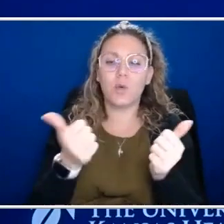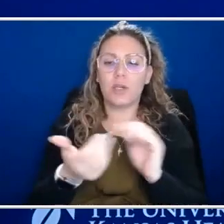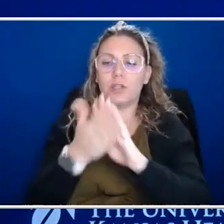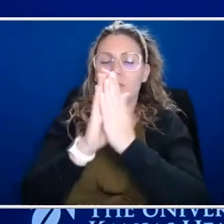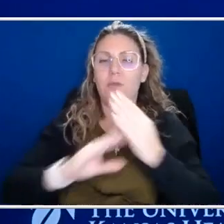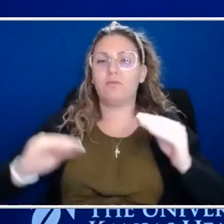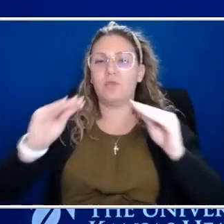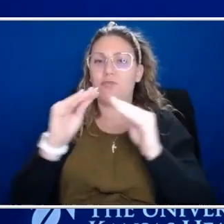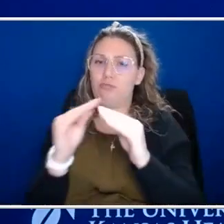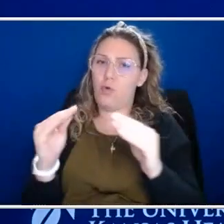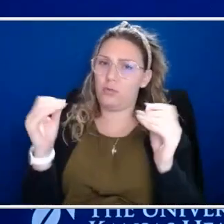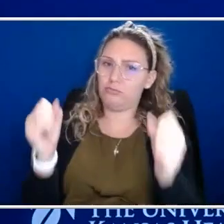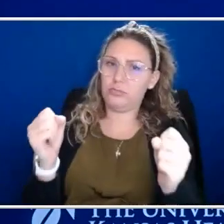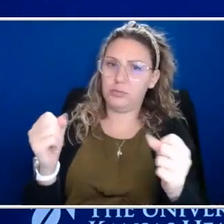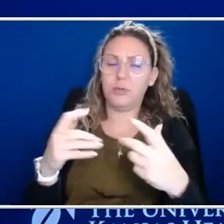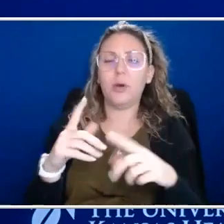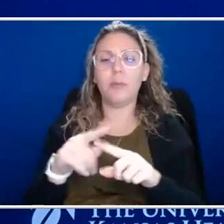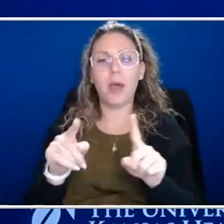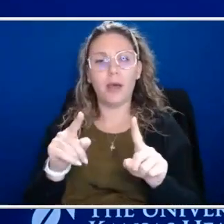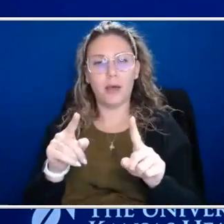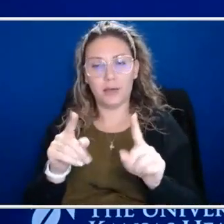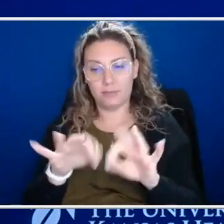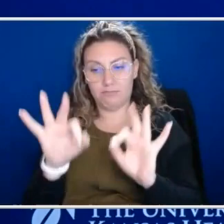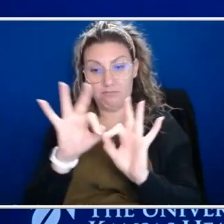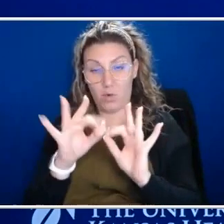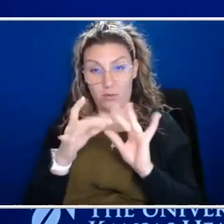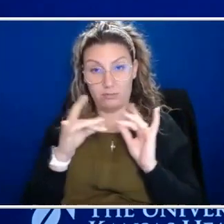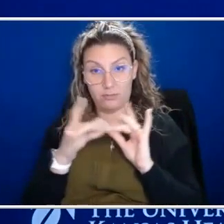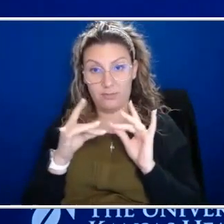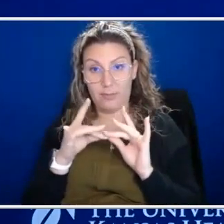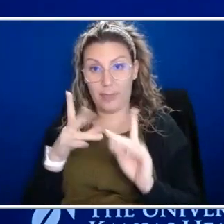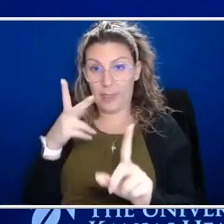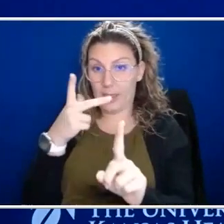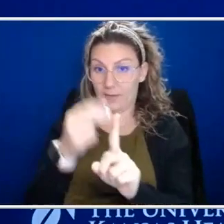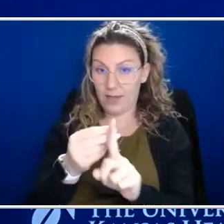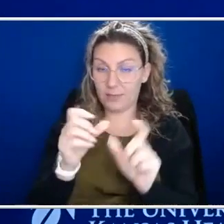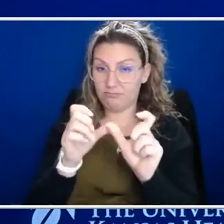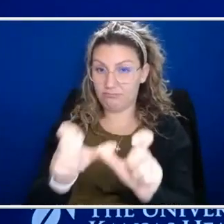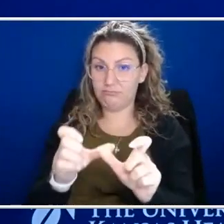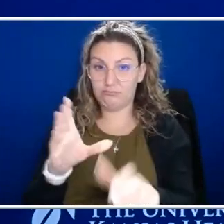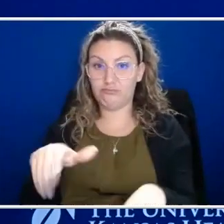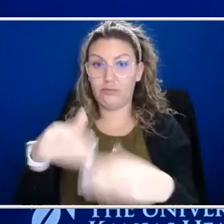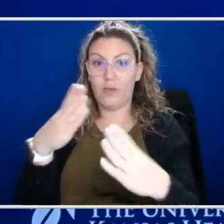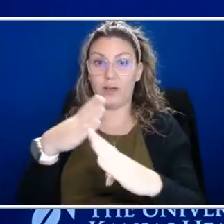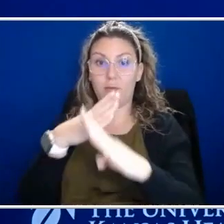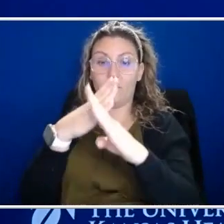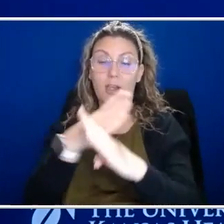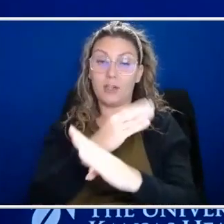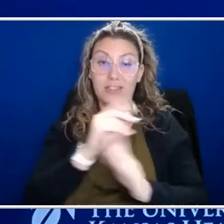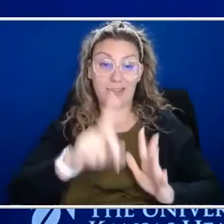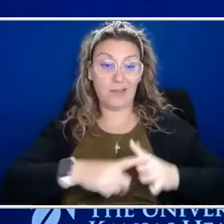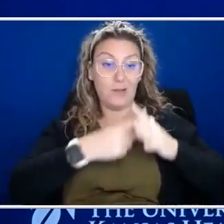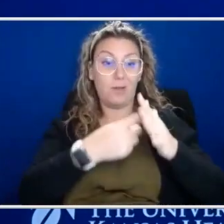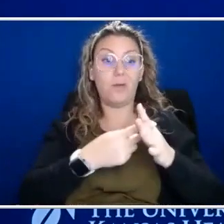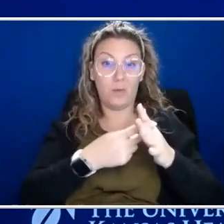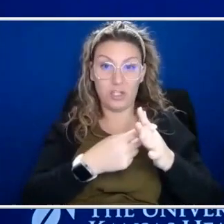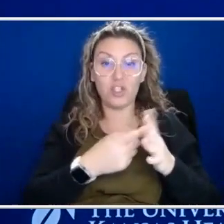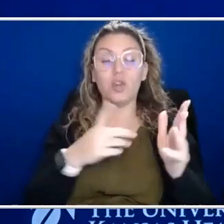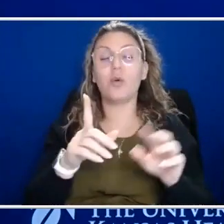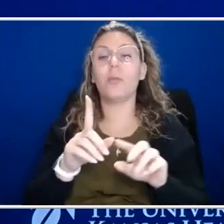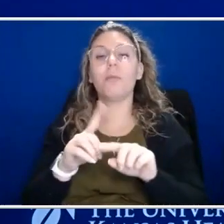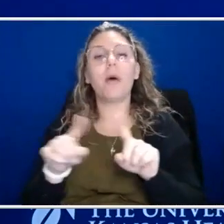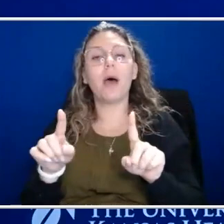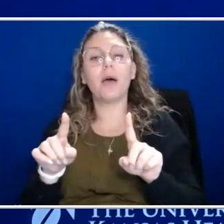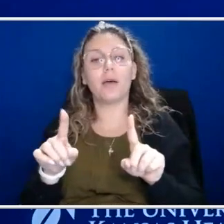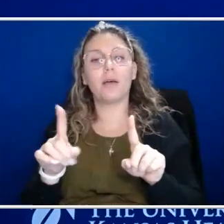it's important to note that the vaccines continue to provide protection, even the original monovalent. But as we heard